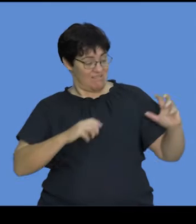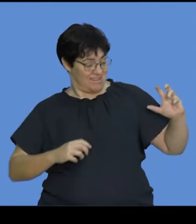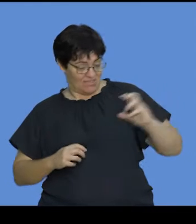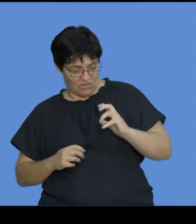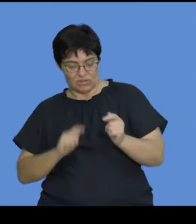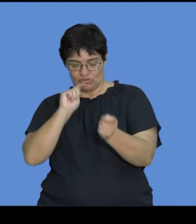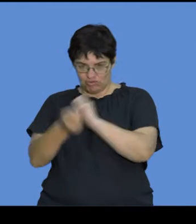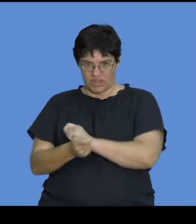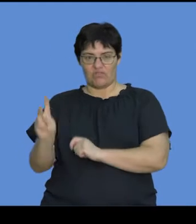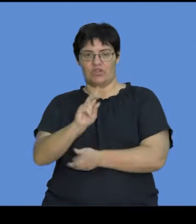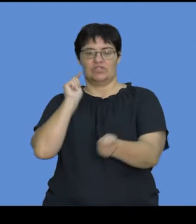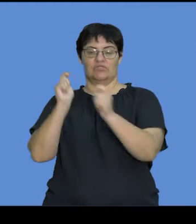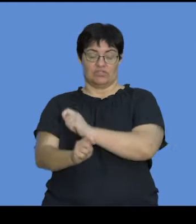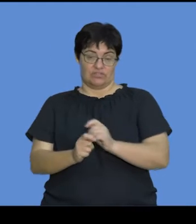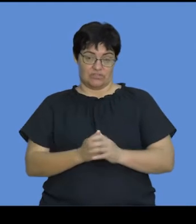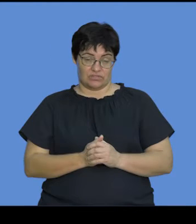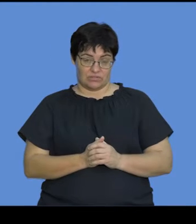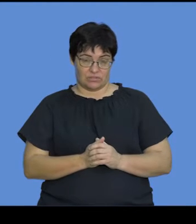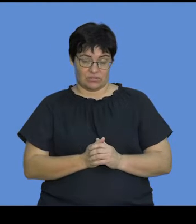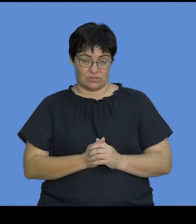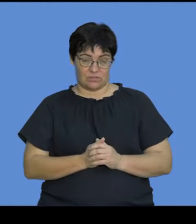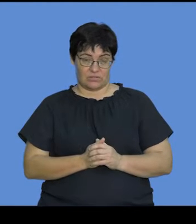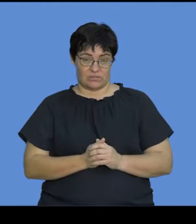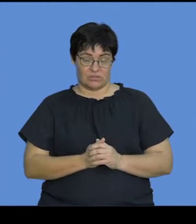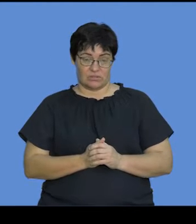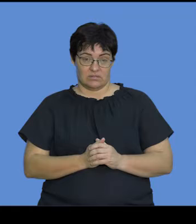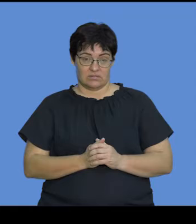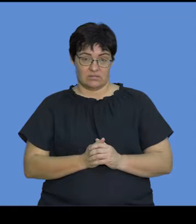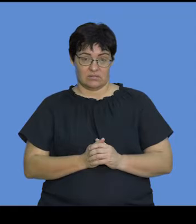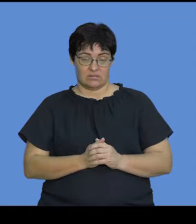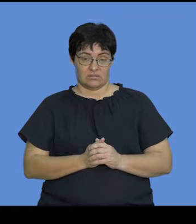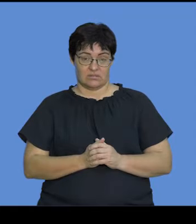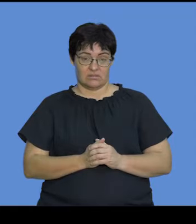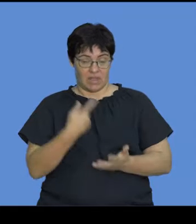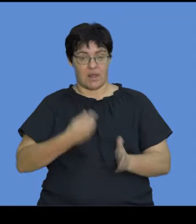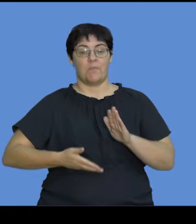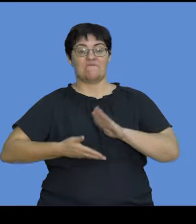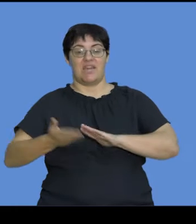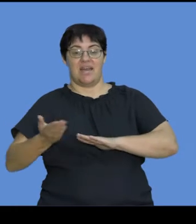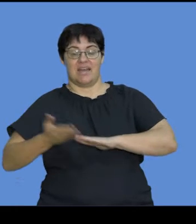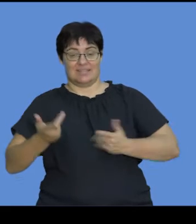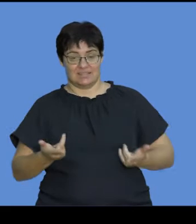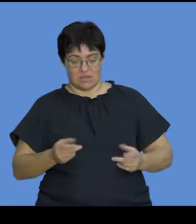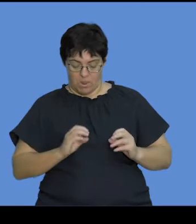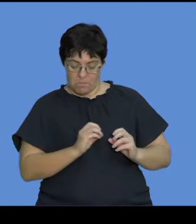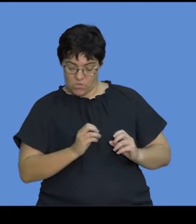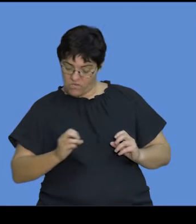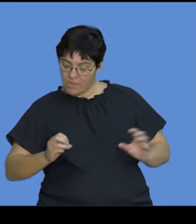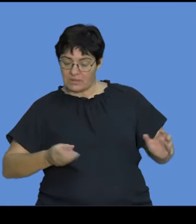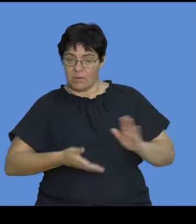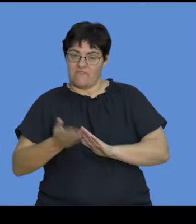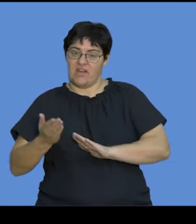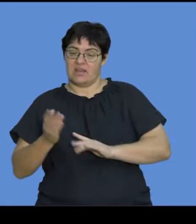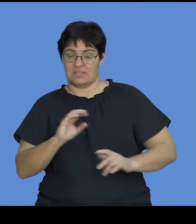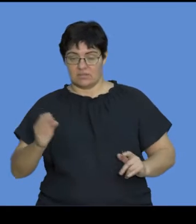causing the velocity to change. It can start and make an object speed up, so it's already moving, it gets